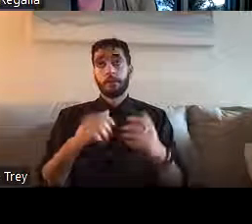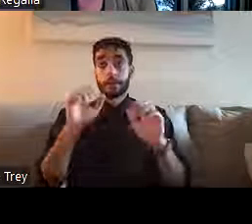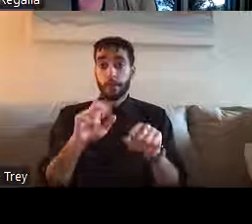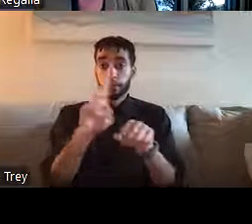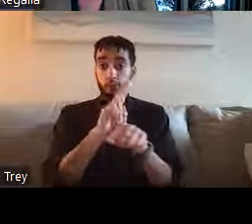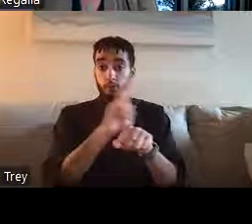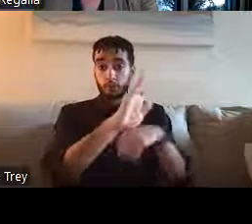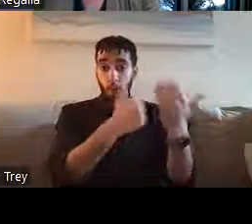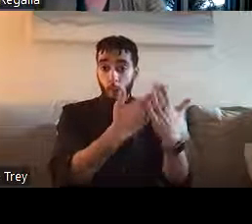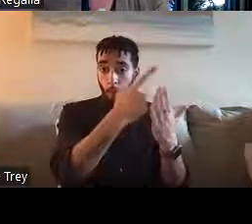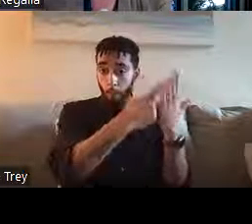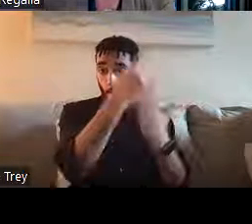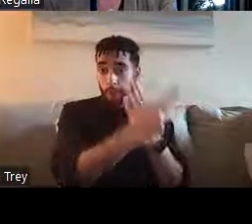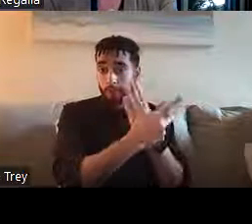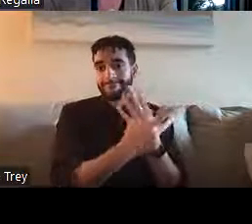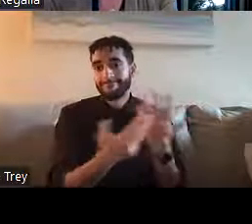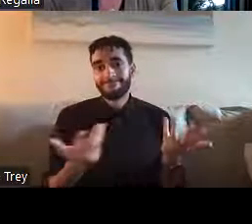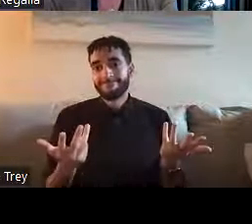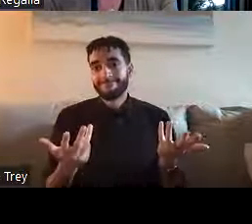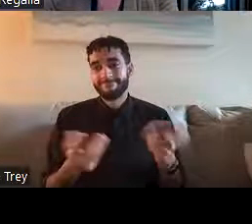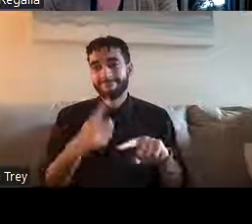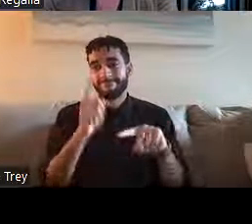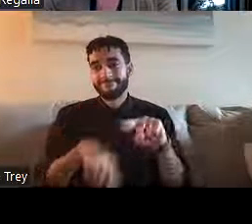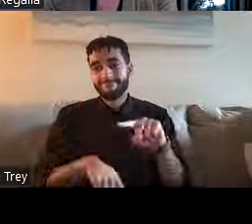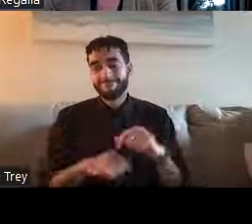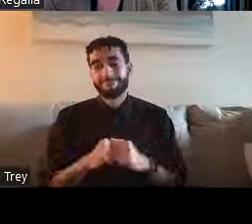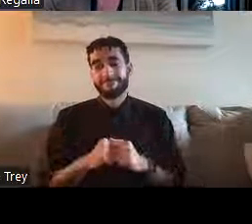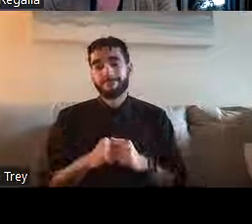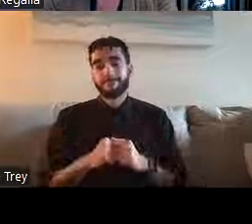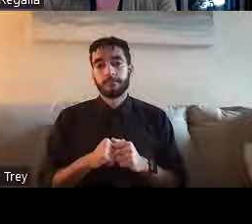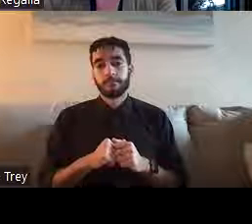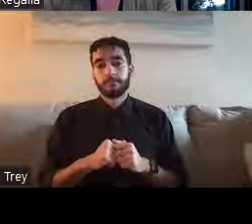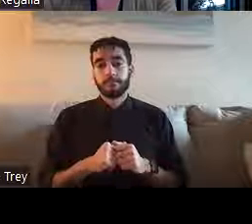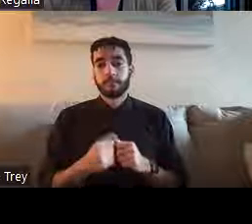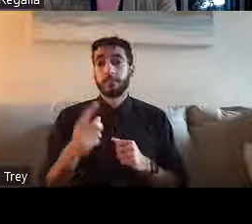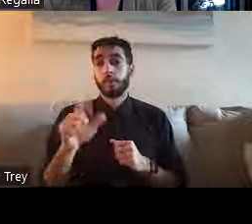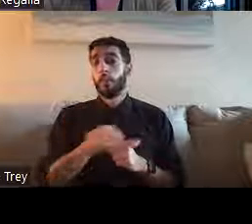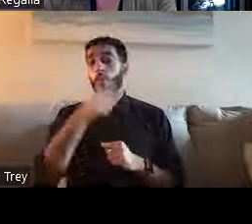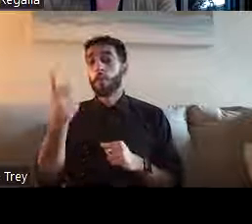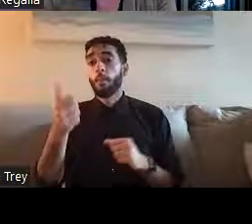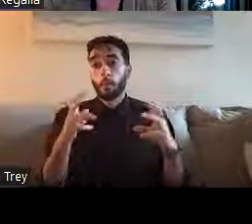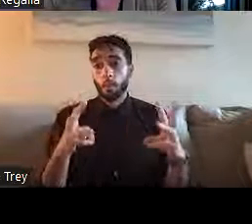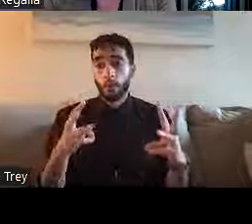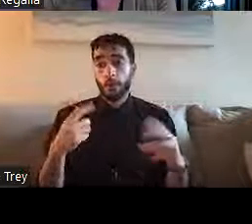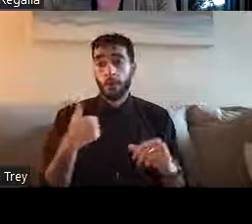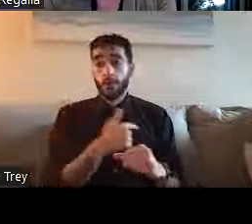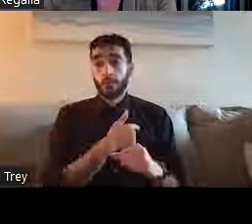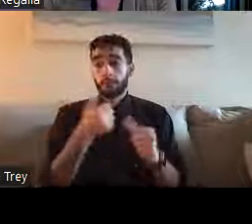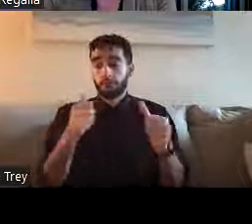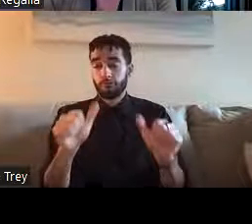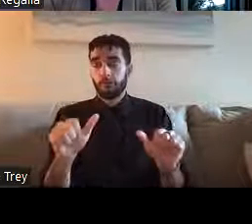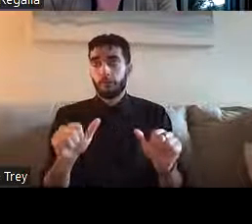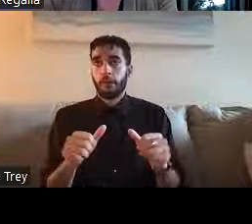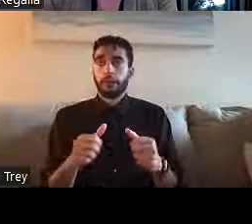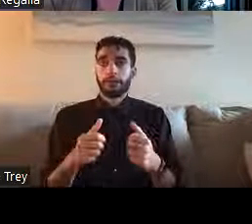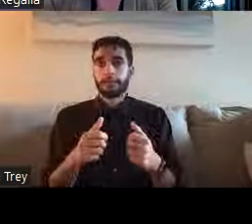those programs that Denise was talking about in terms of eligibility. And so one of the ways that we address that affordability and access